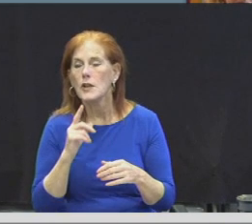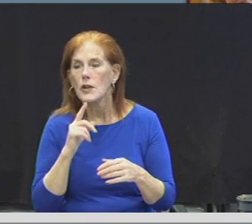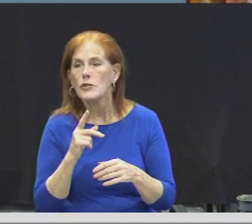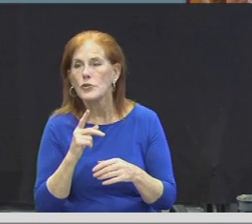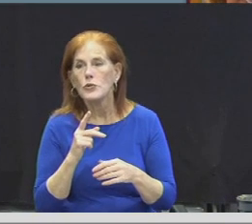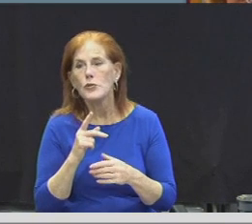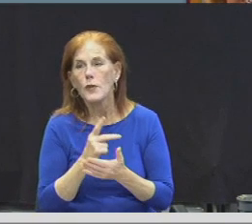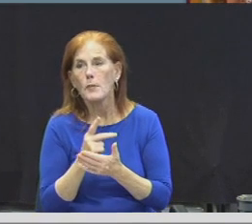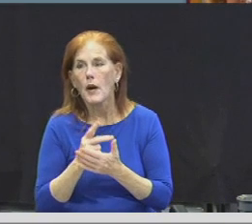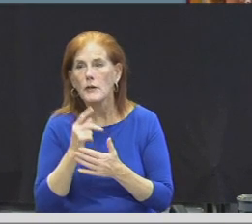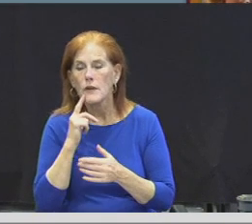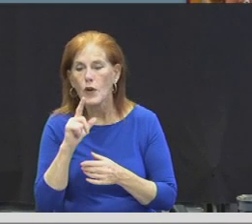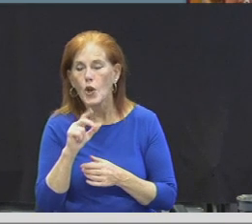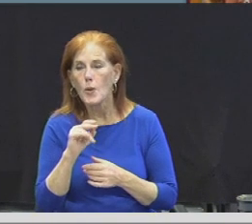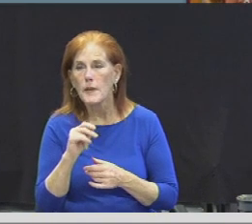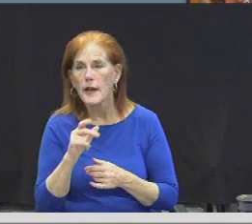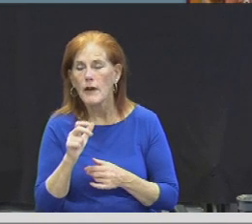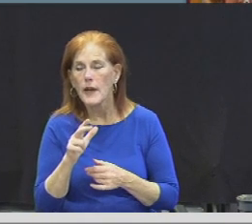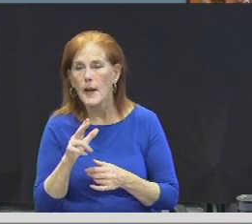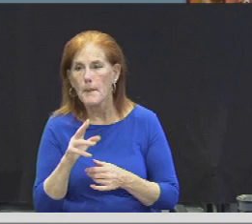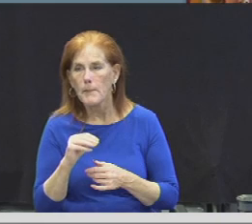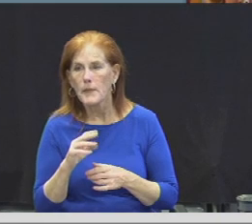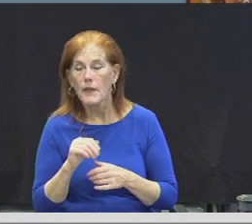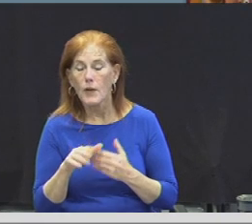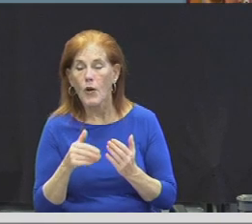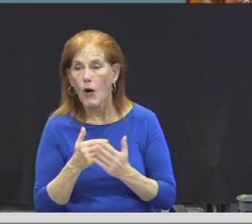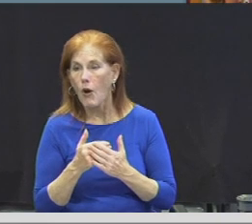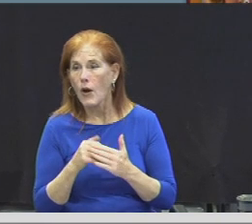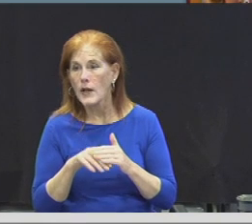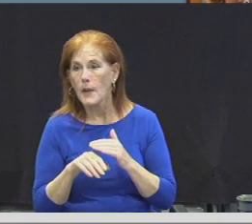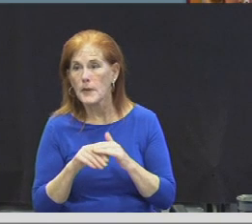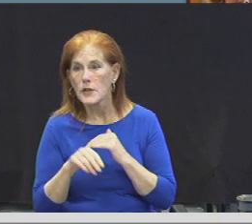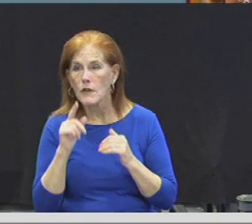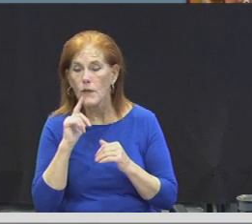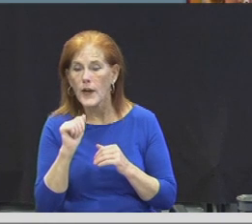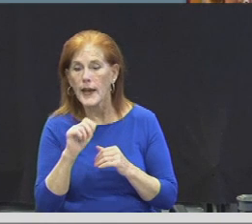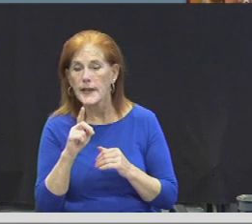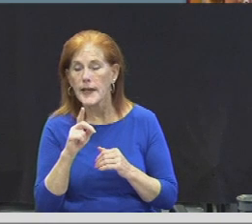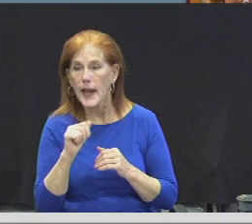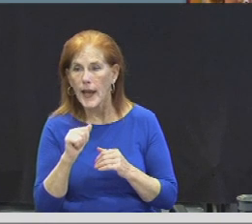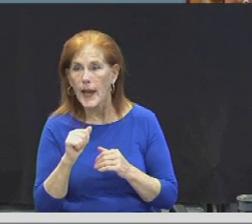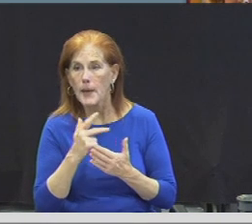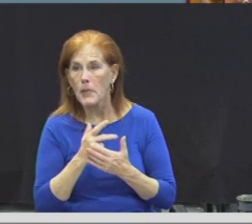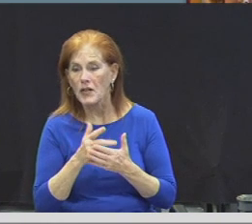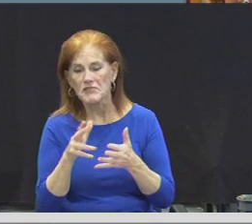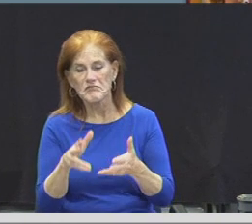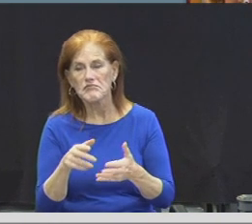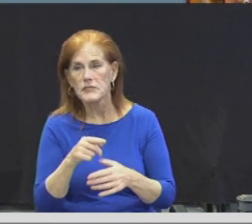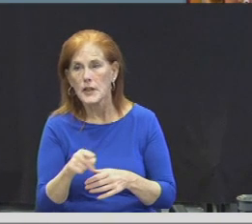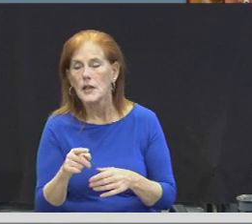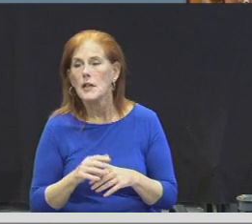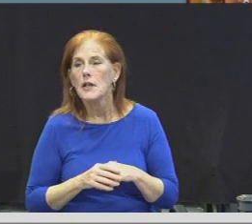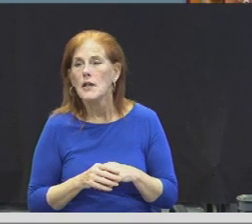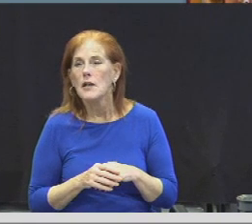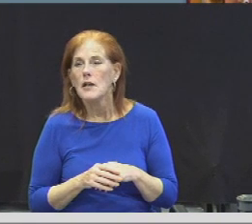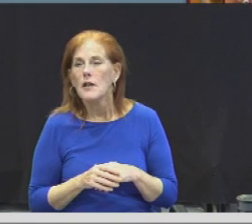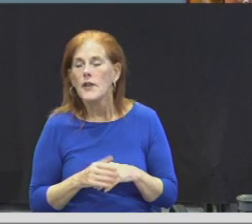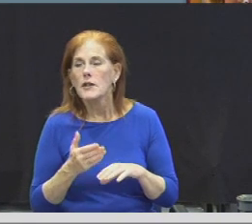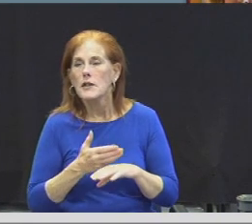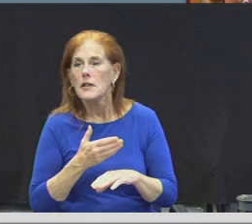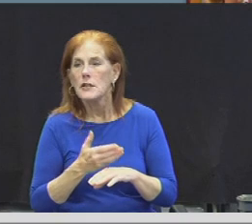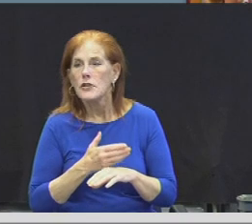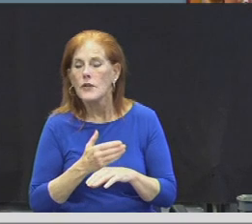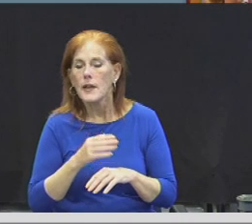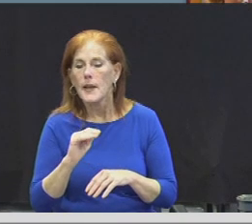Luminarium itself, and all their accommodations for ADA parking have been left in place. There's some minor renovations happening to the